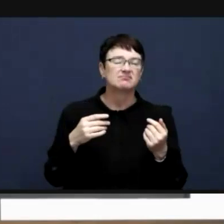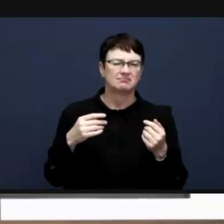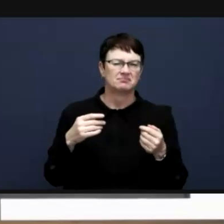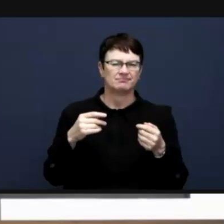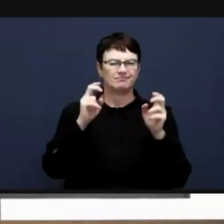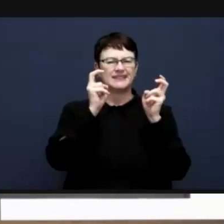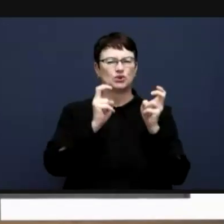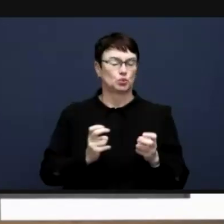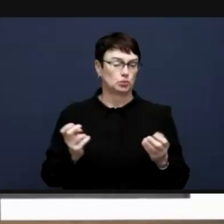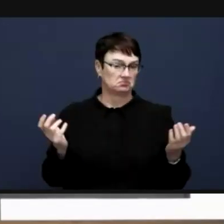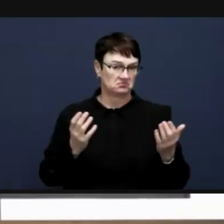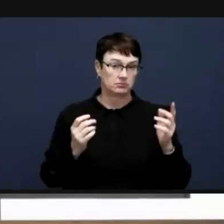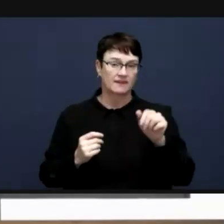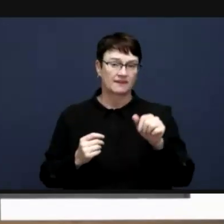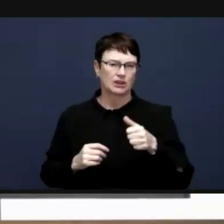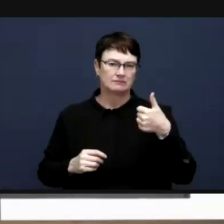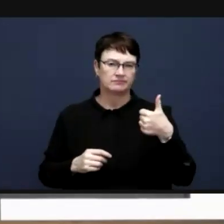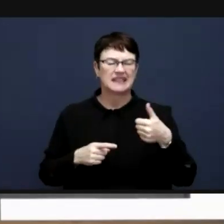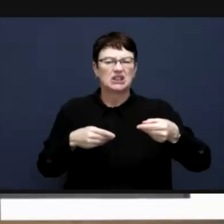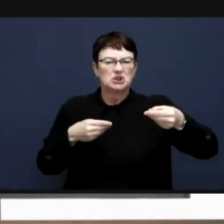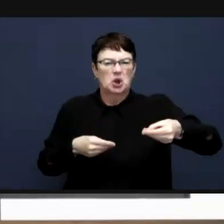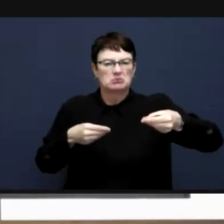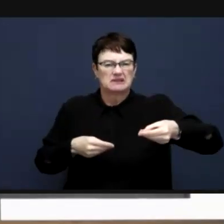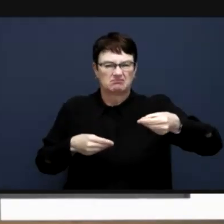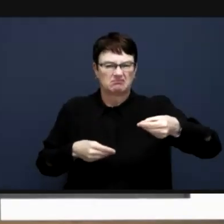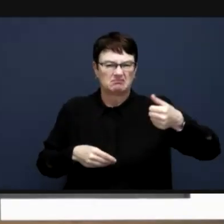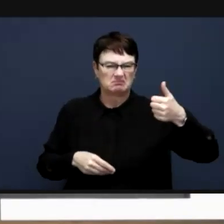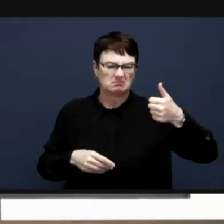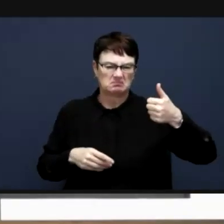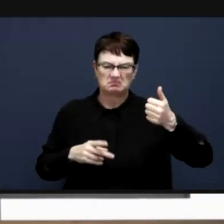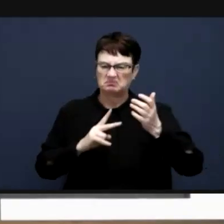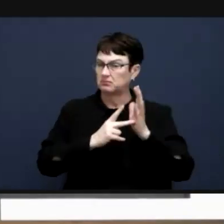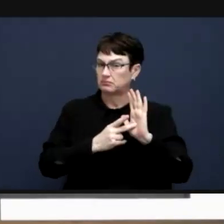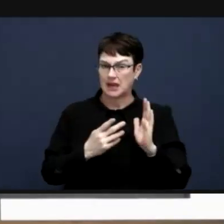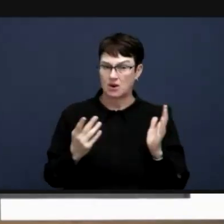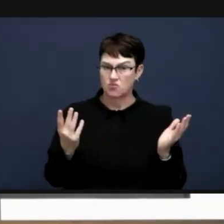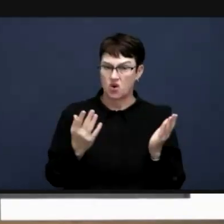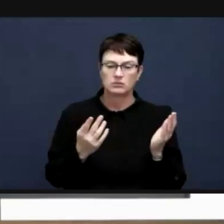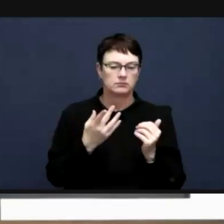documentation? So there's a list of examples in the standard, and it lists